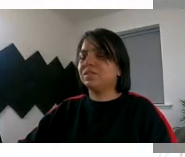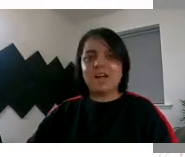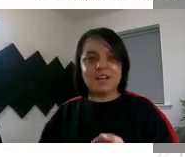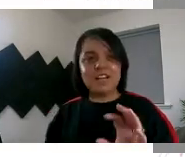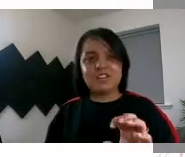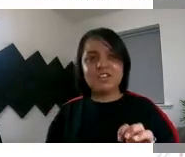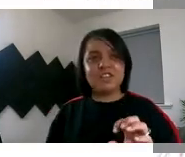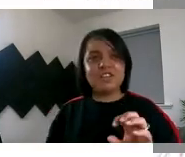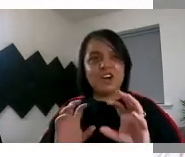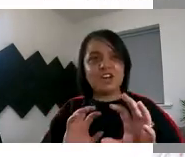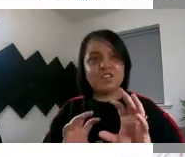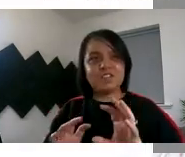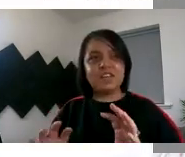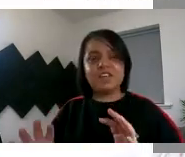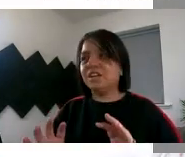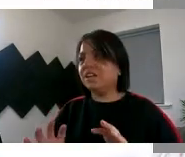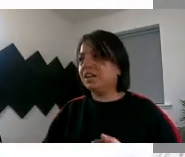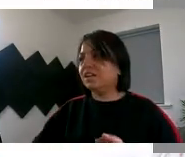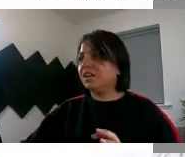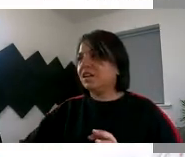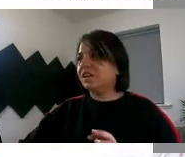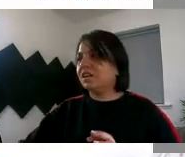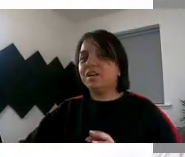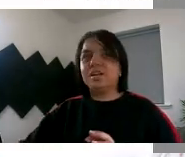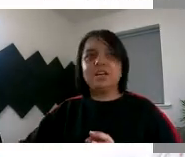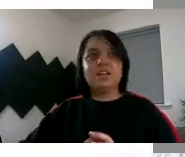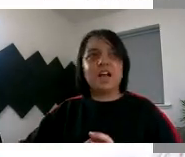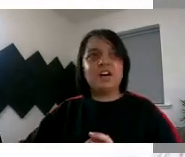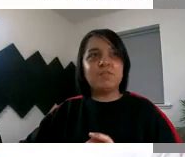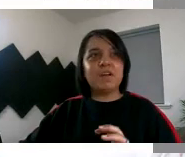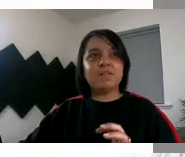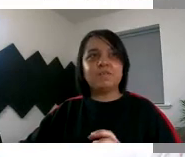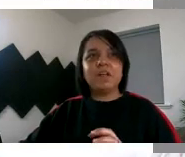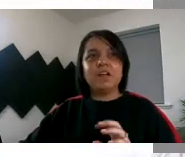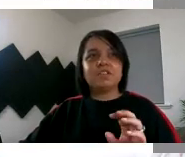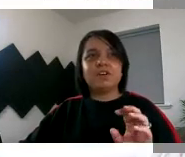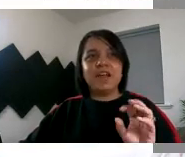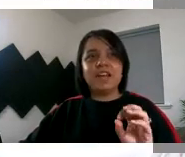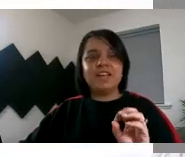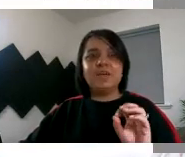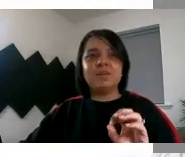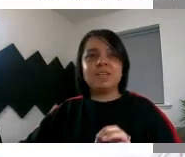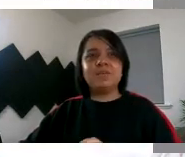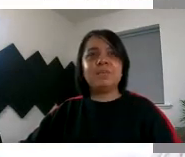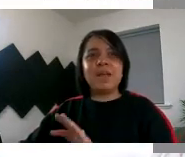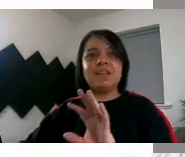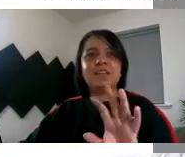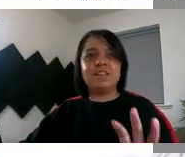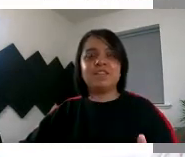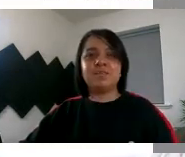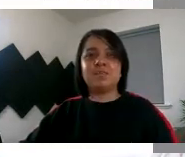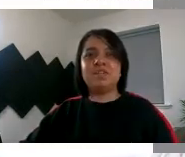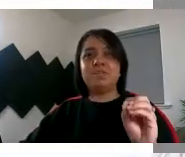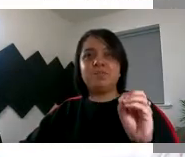So look how clearly she did it. You can kind of see the alphabet. So can anyone tell me the main